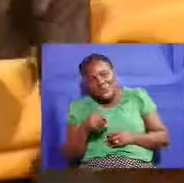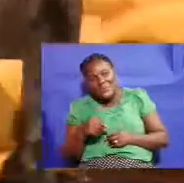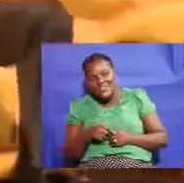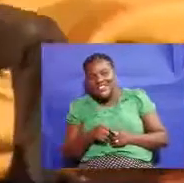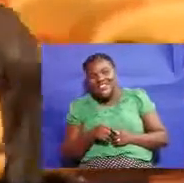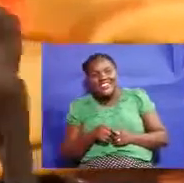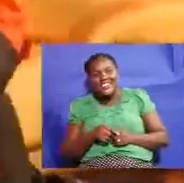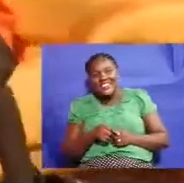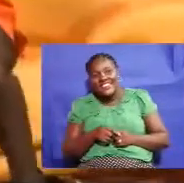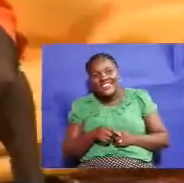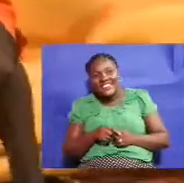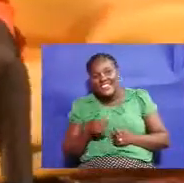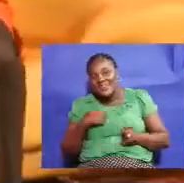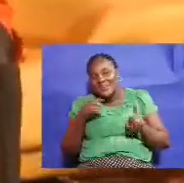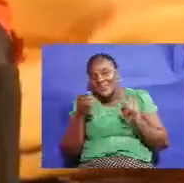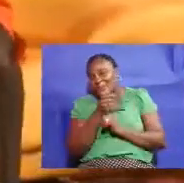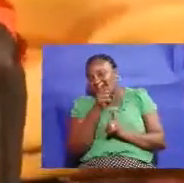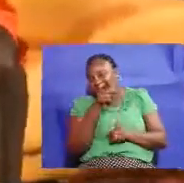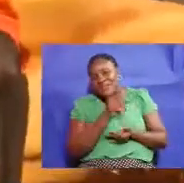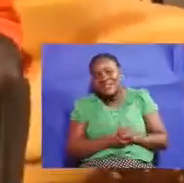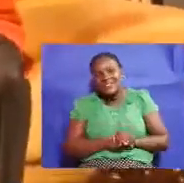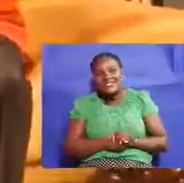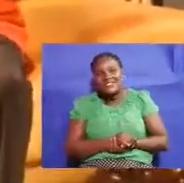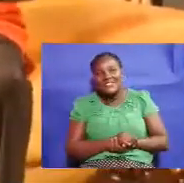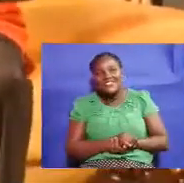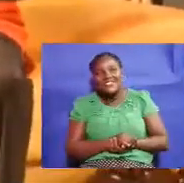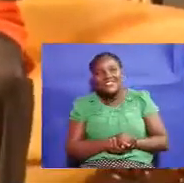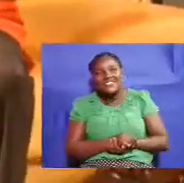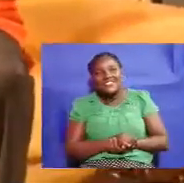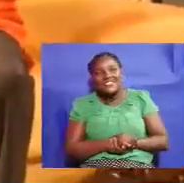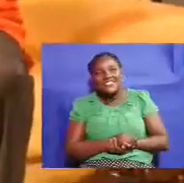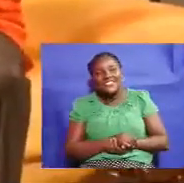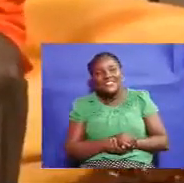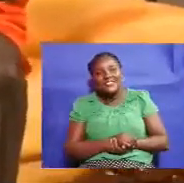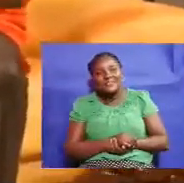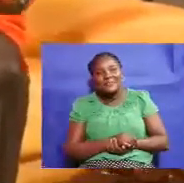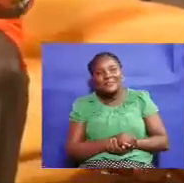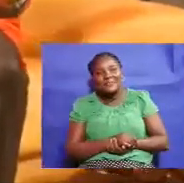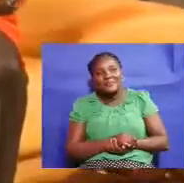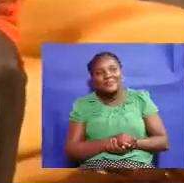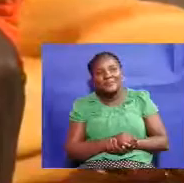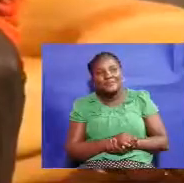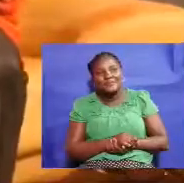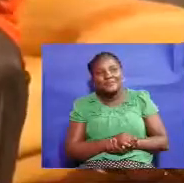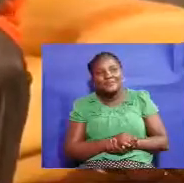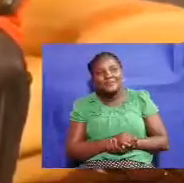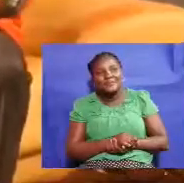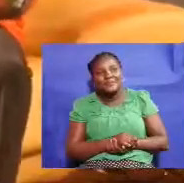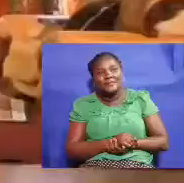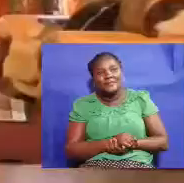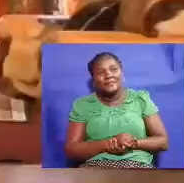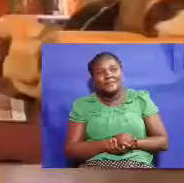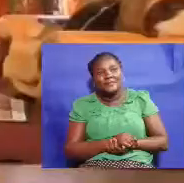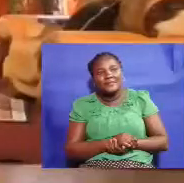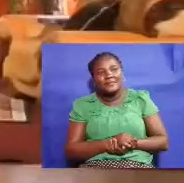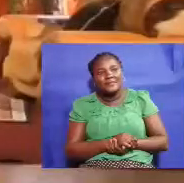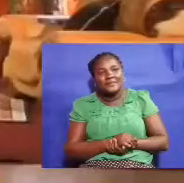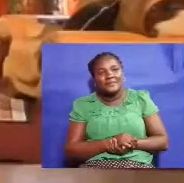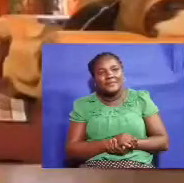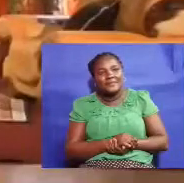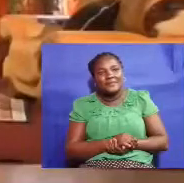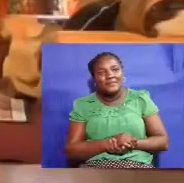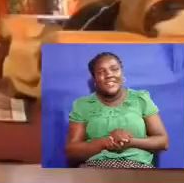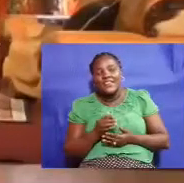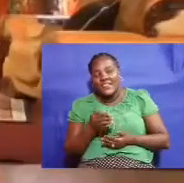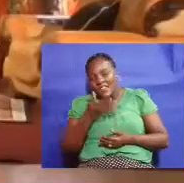Look, anyway, let's forget about Abba Morrison and let's talk about the adorable,